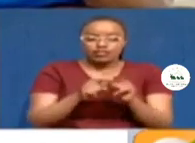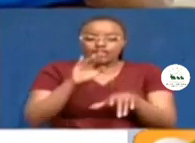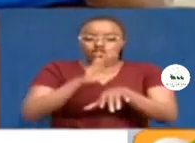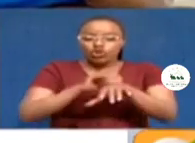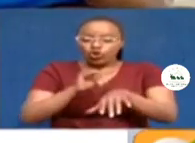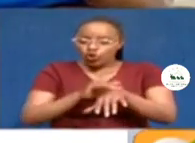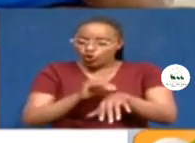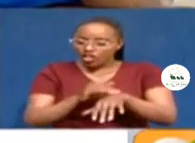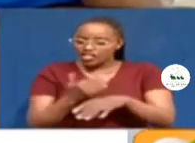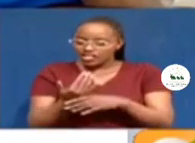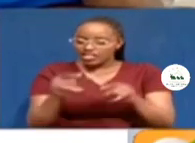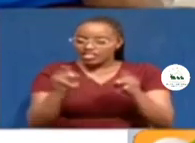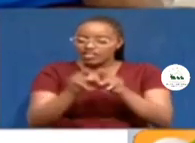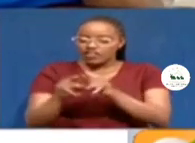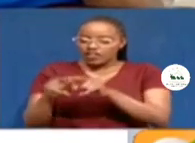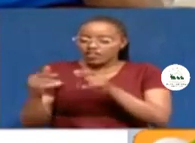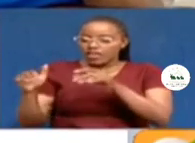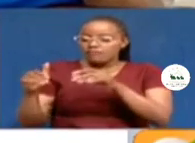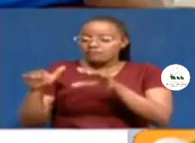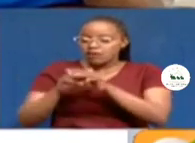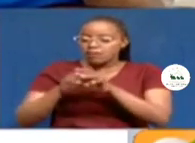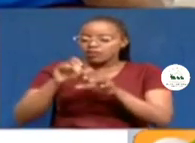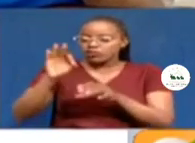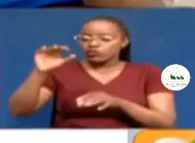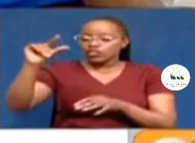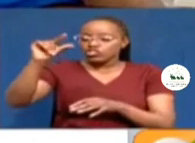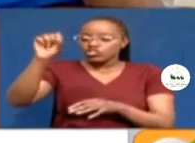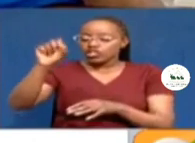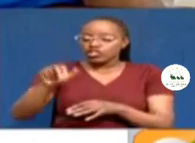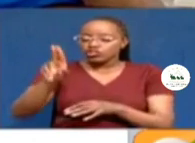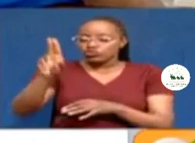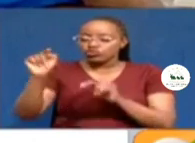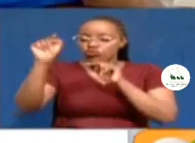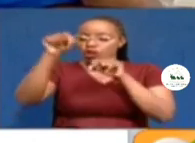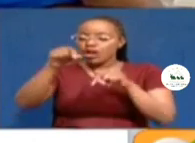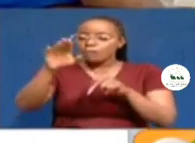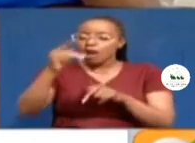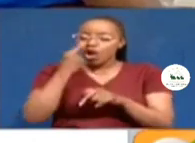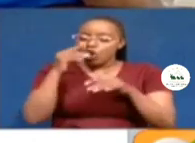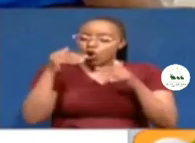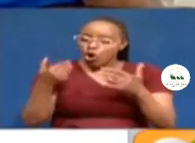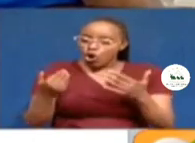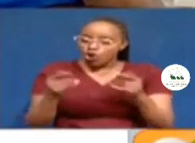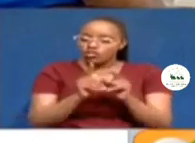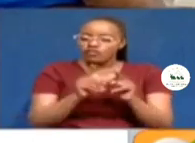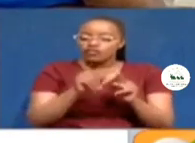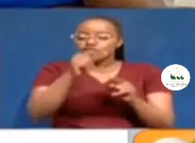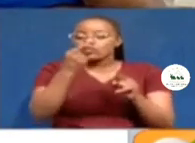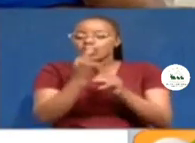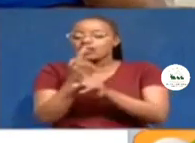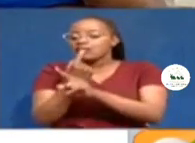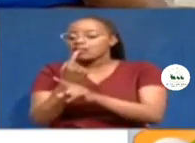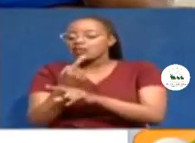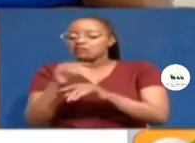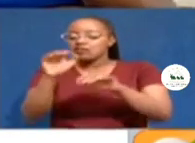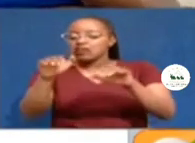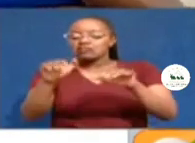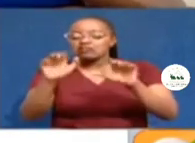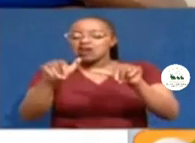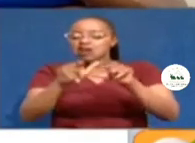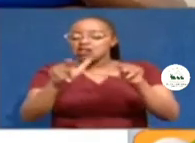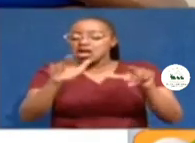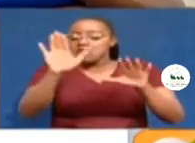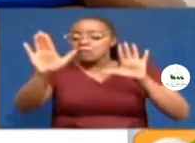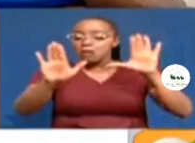summons certain members of the GSU to his residence or to his egg farms. This is